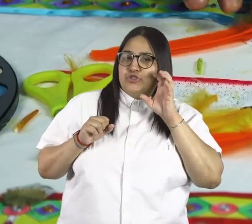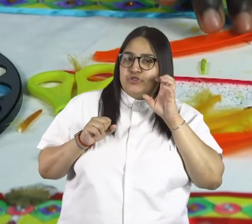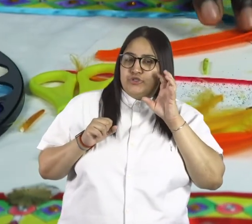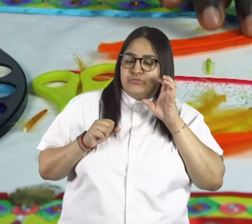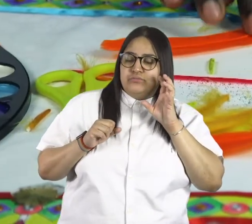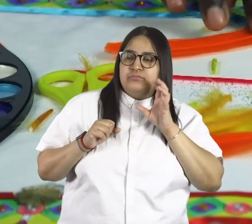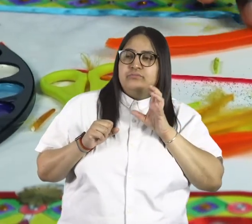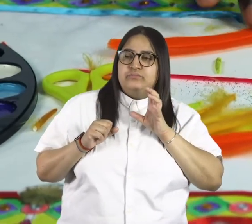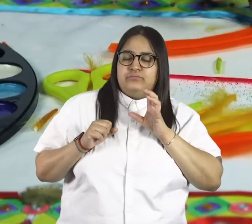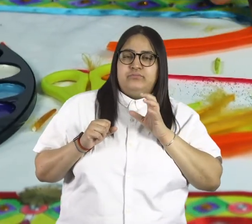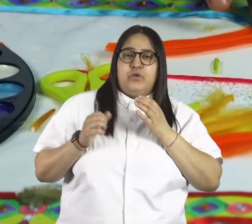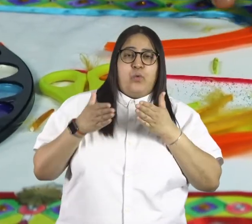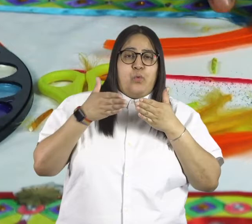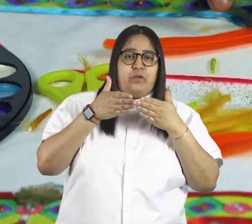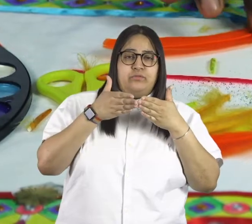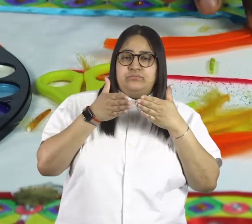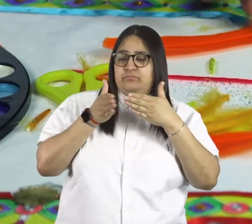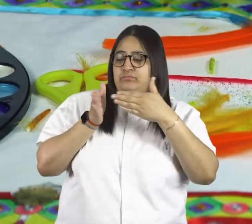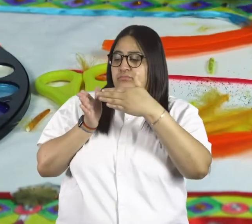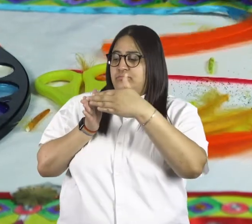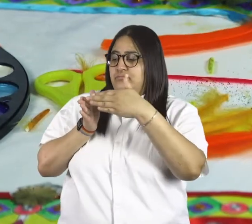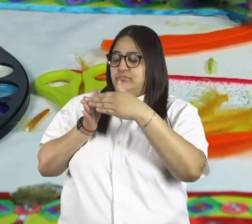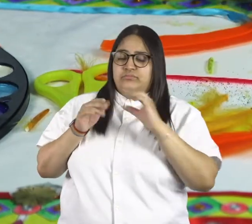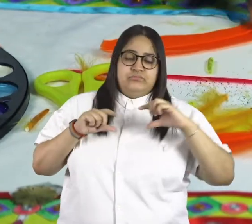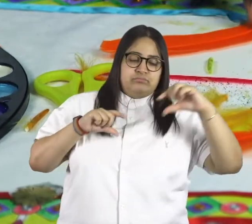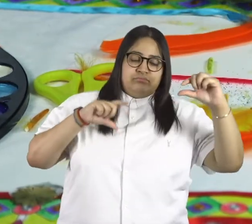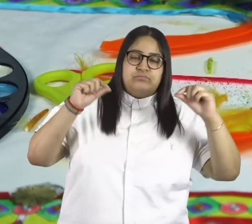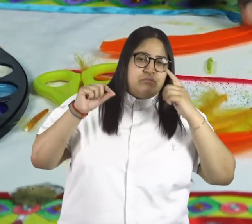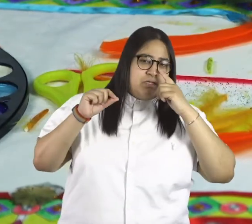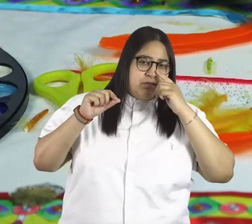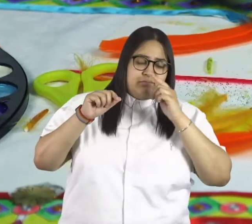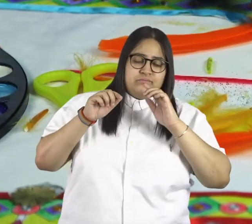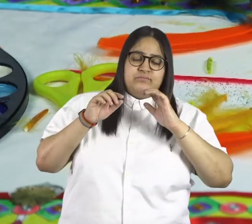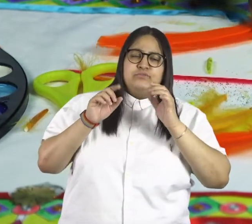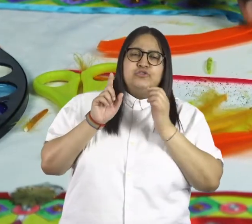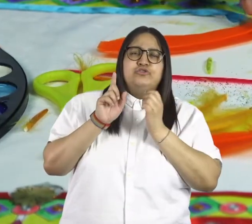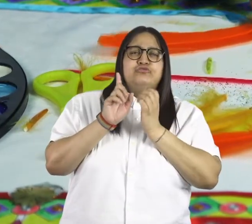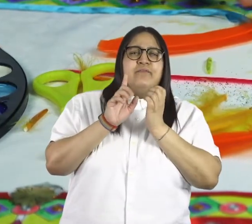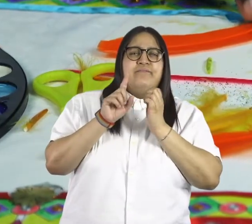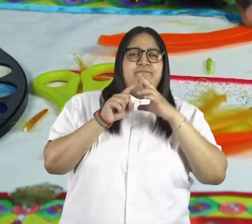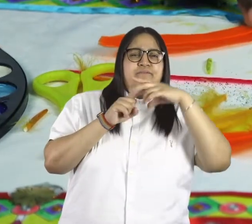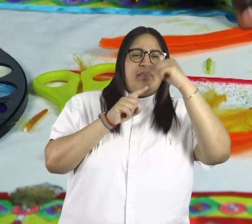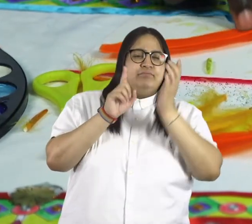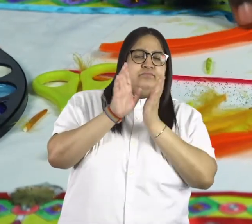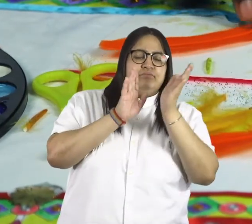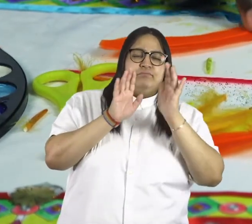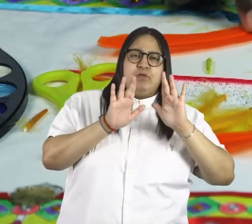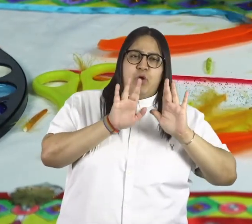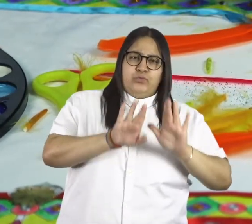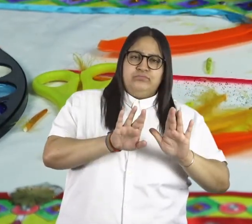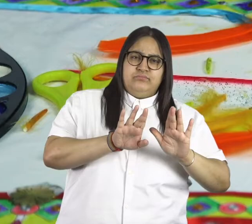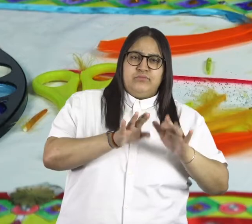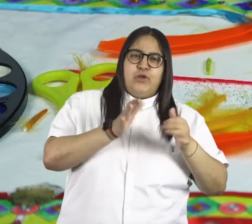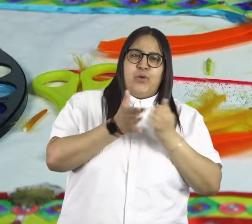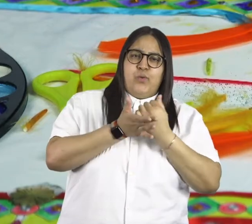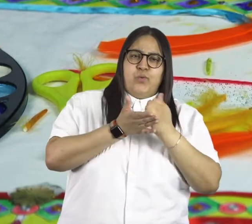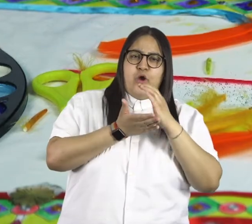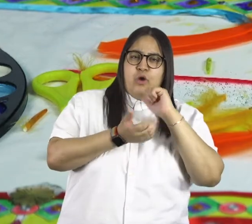to my corners. You can push down on the strands as well into the glue so it holds pretty